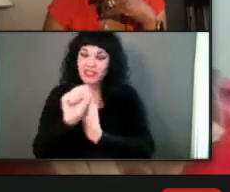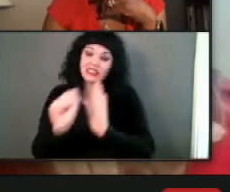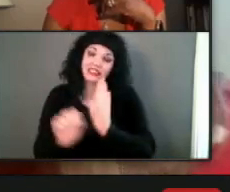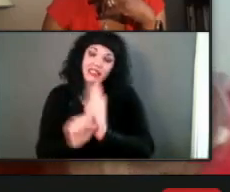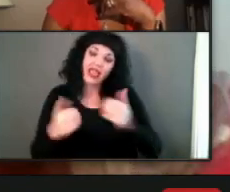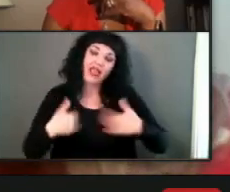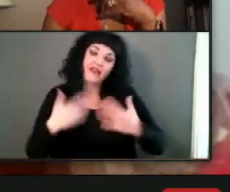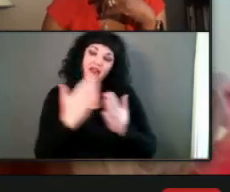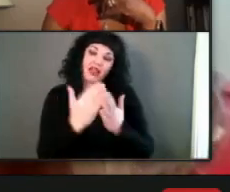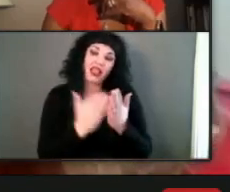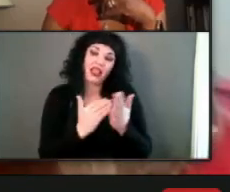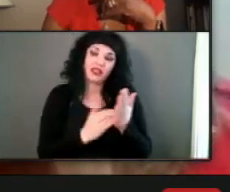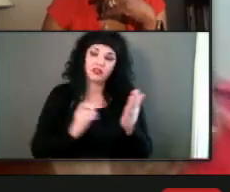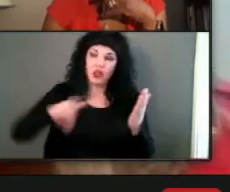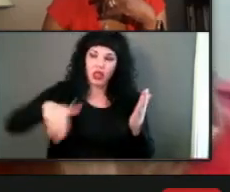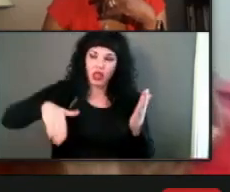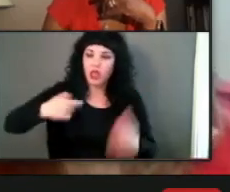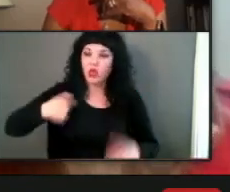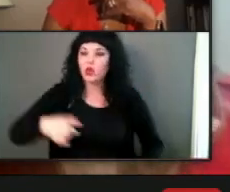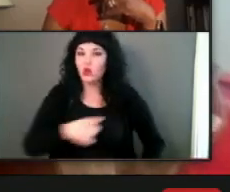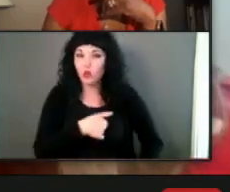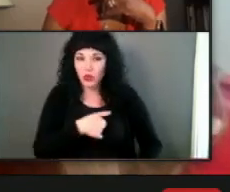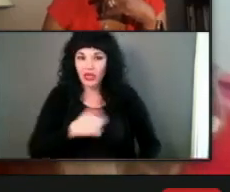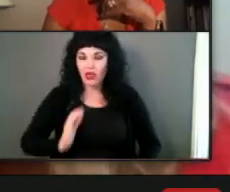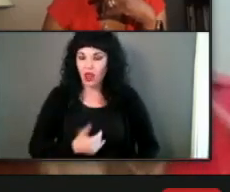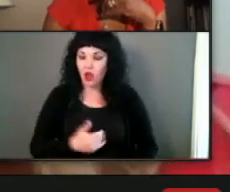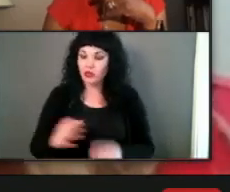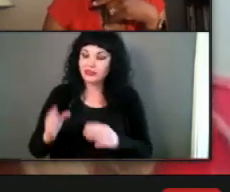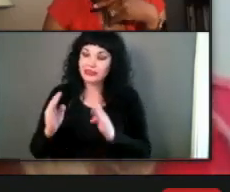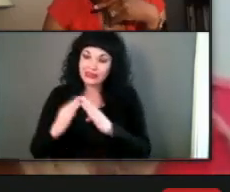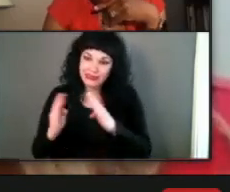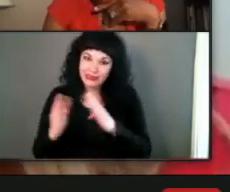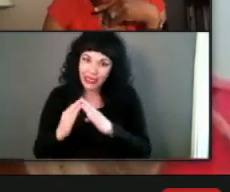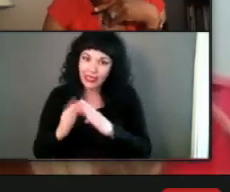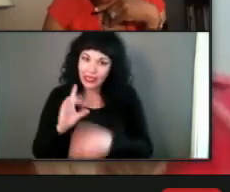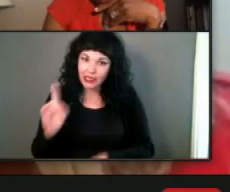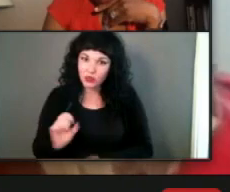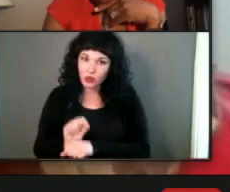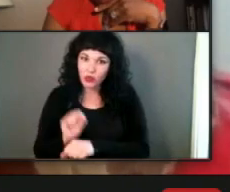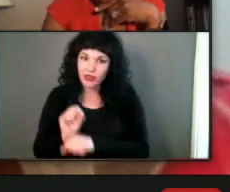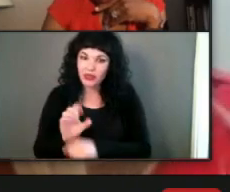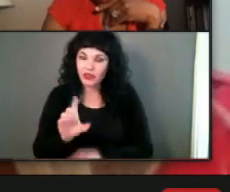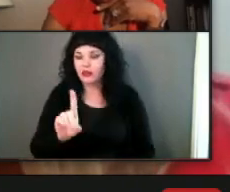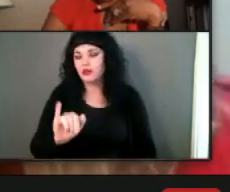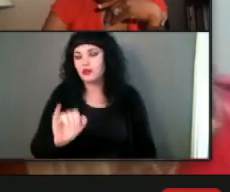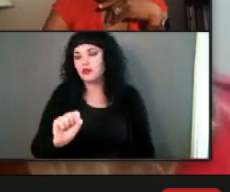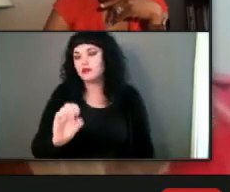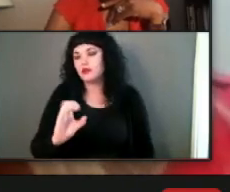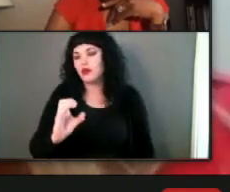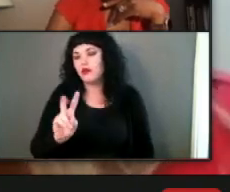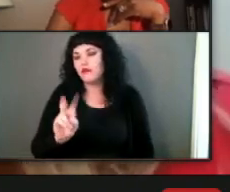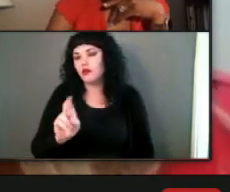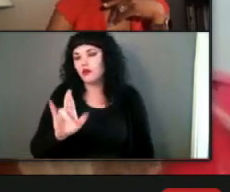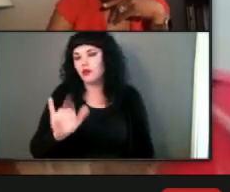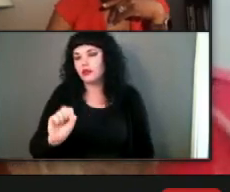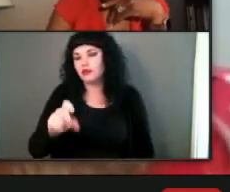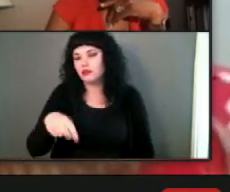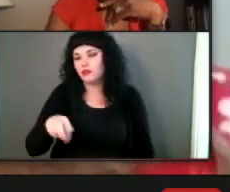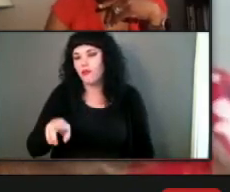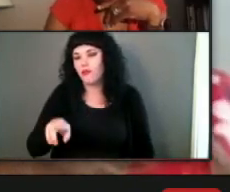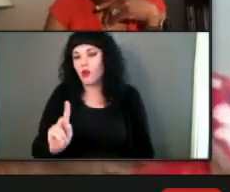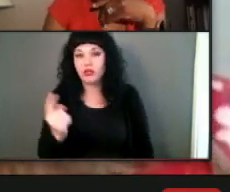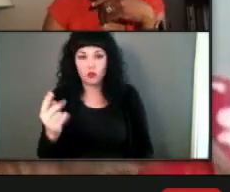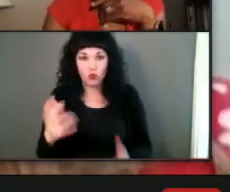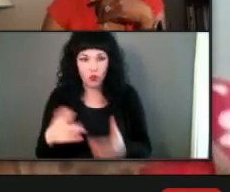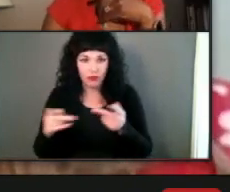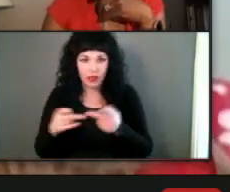the Discover Your Spark will be a place where parents can go and also United Way, but is